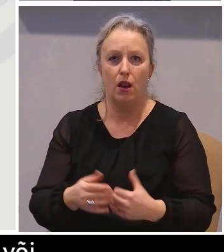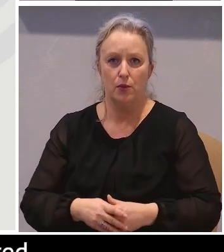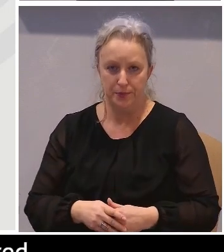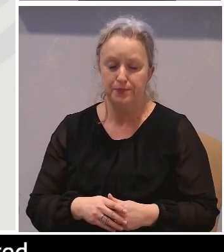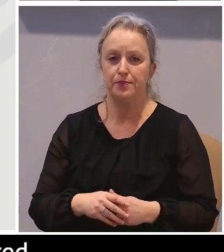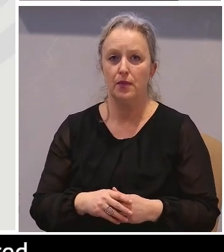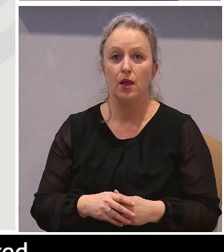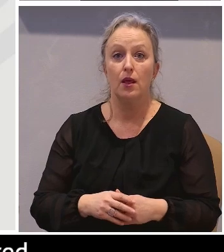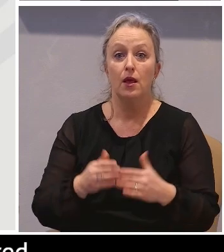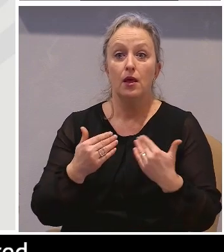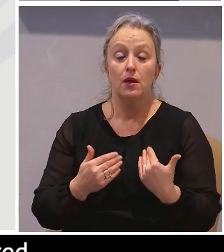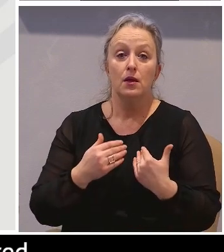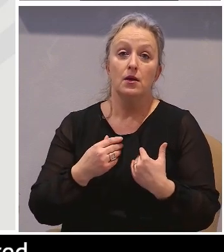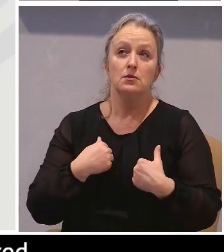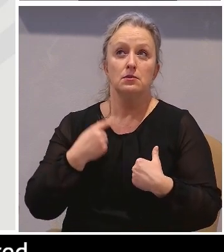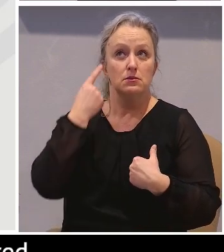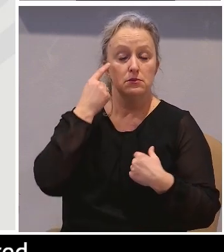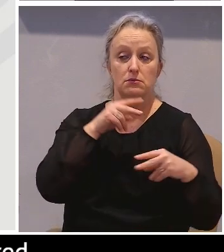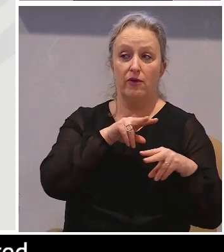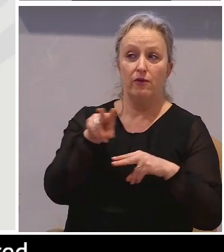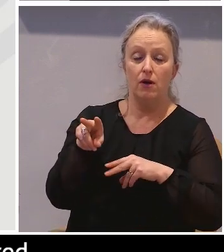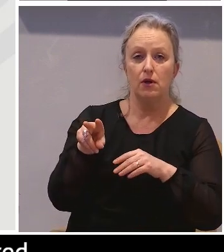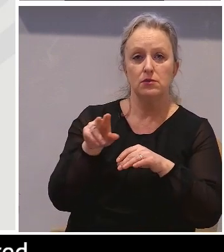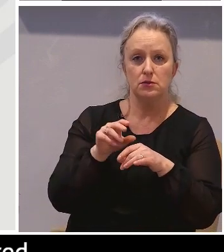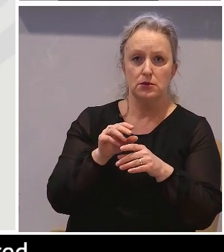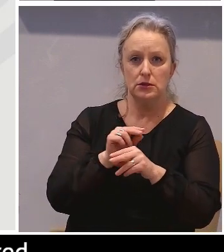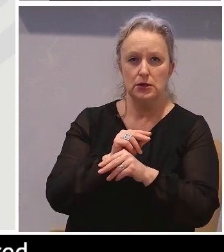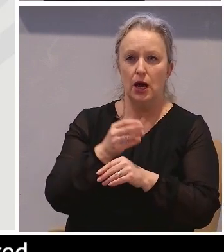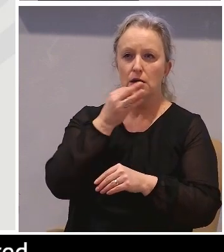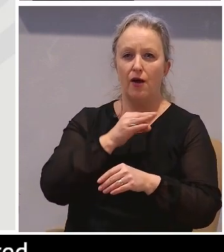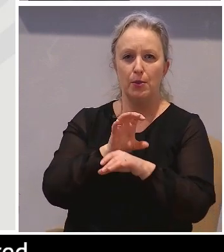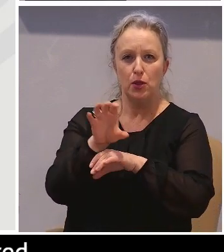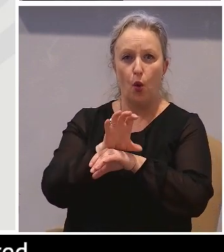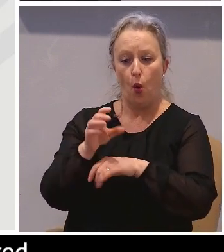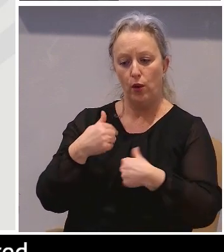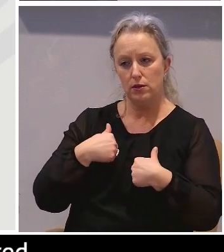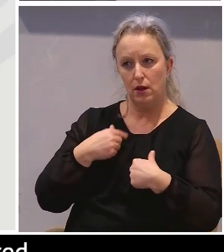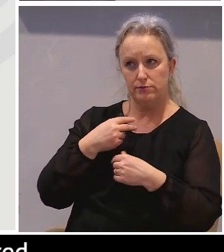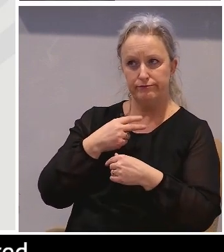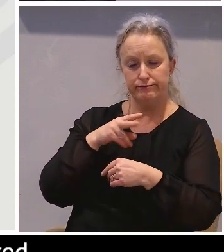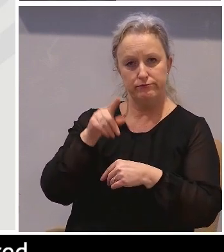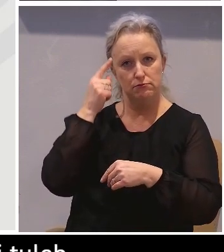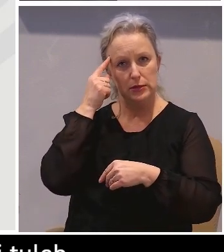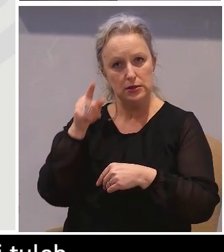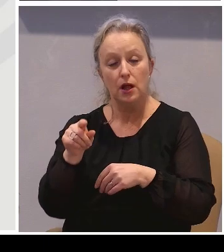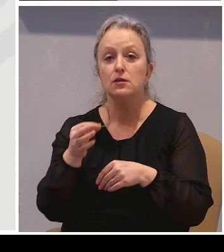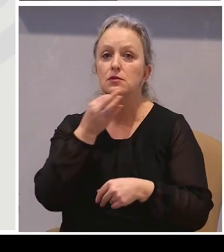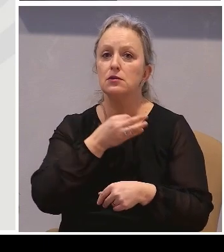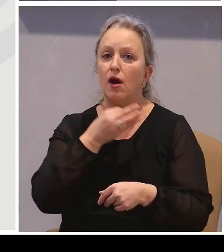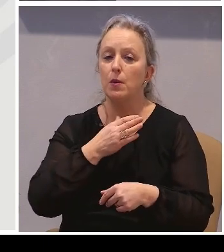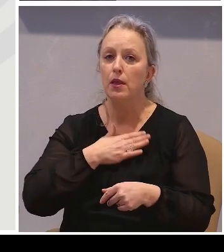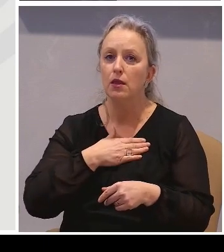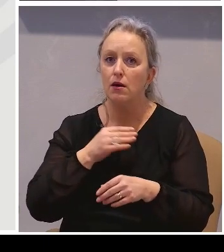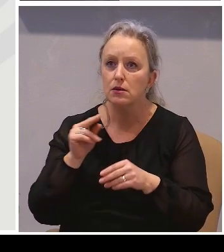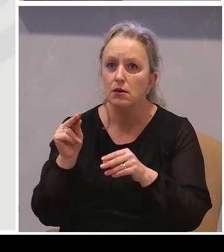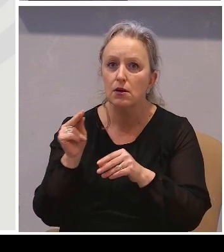Ja nüüd, kui ma ravimtootja vaatevinklist võtan, siis now from the perspective of a pharmaceutical company, kasutusele